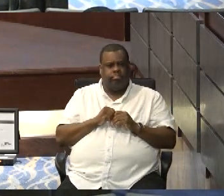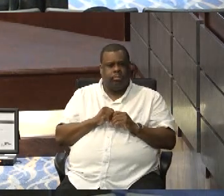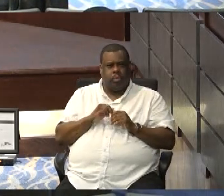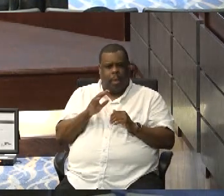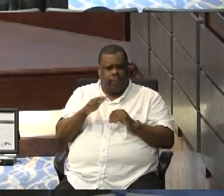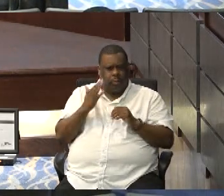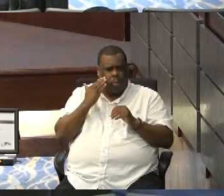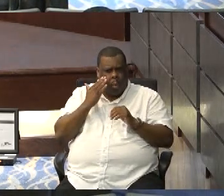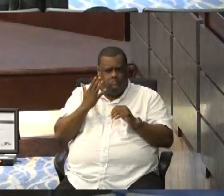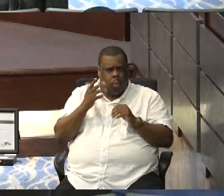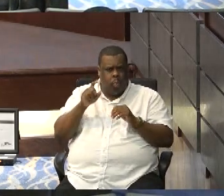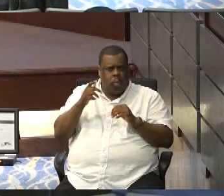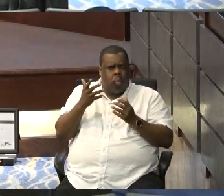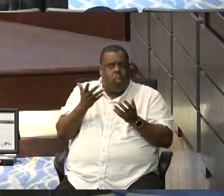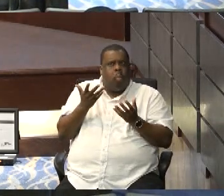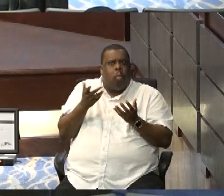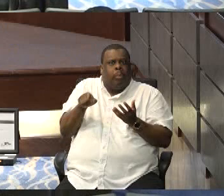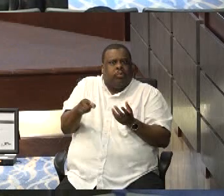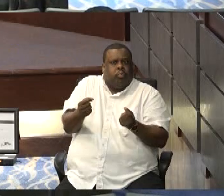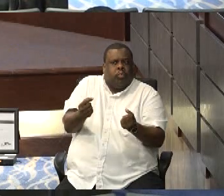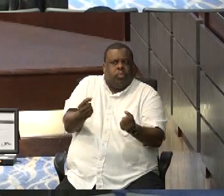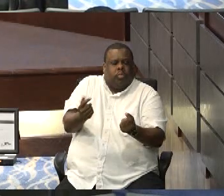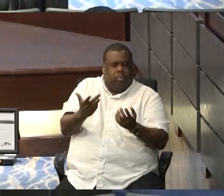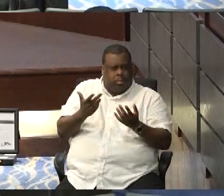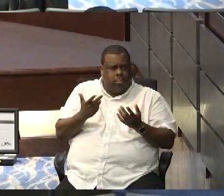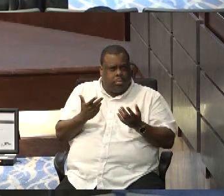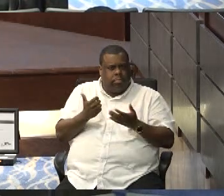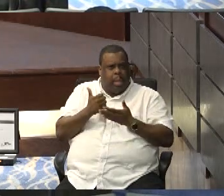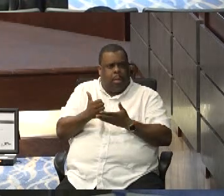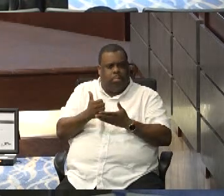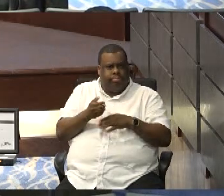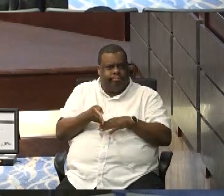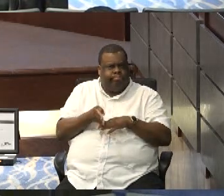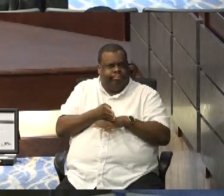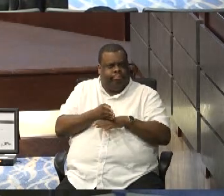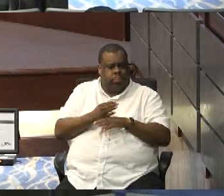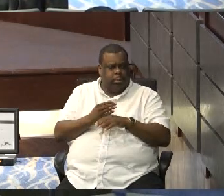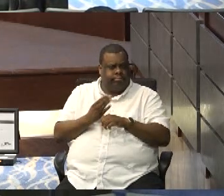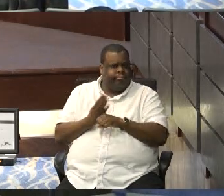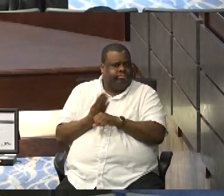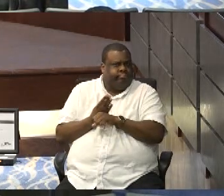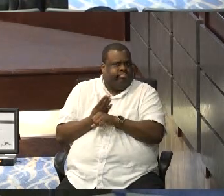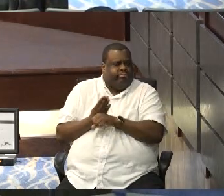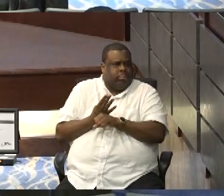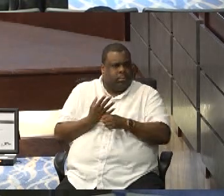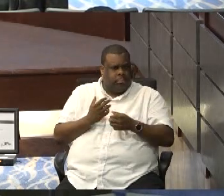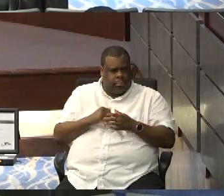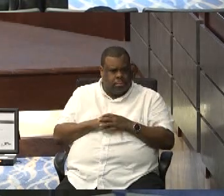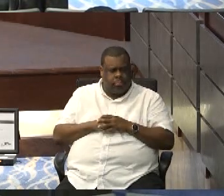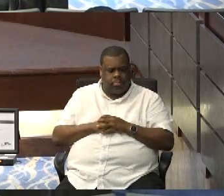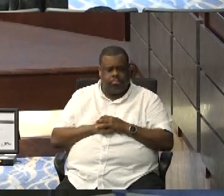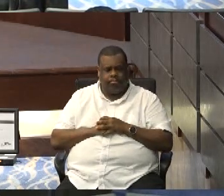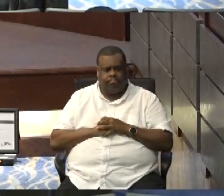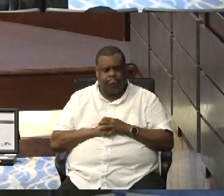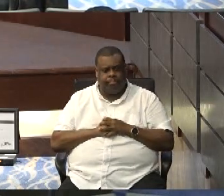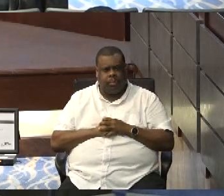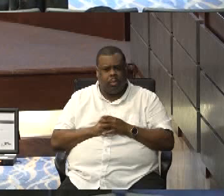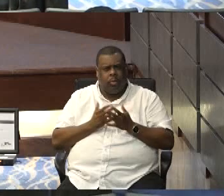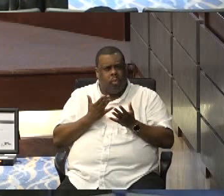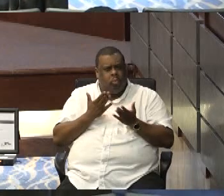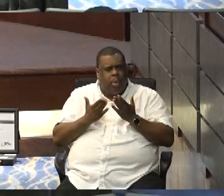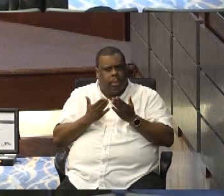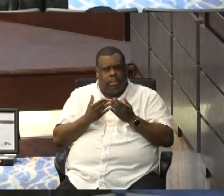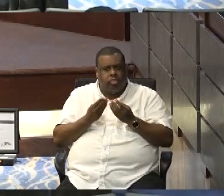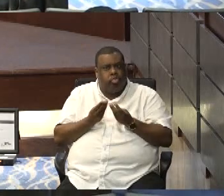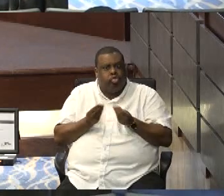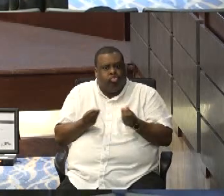Builders Association, the AGC, the ones you have listed there. We're in active communication trying to come up with solutions. I like